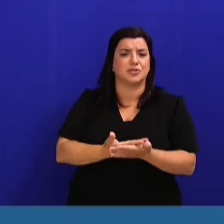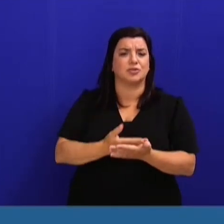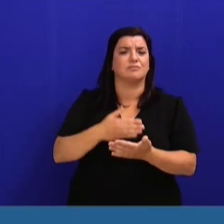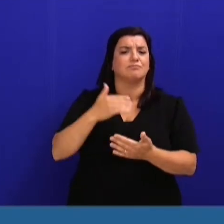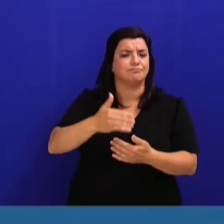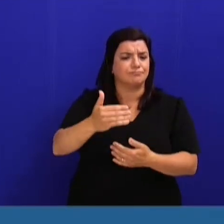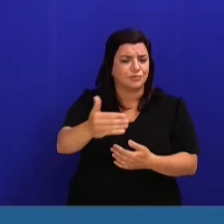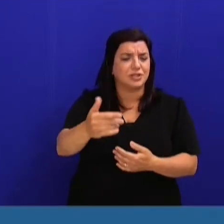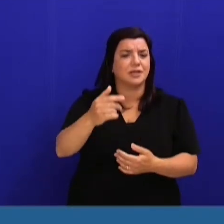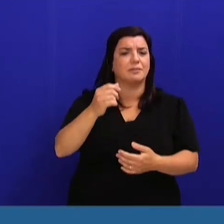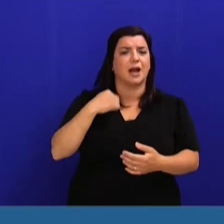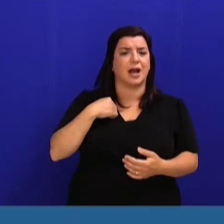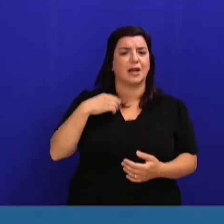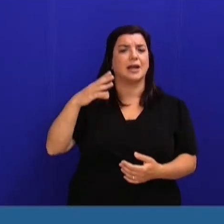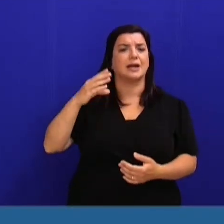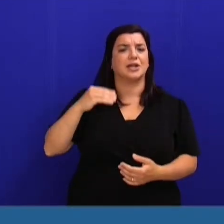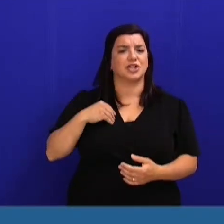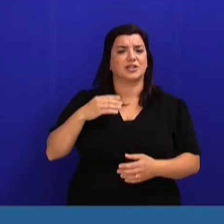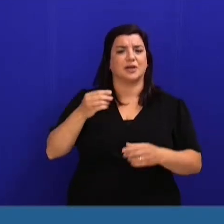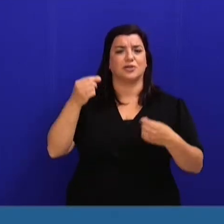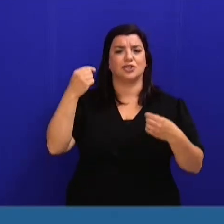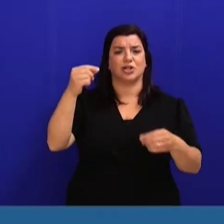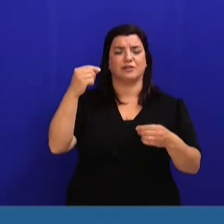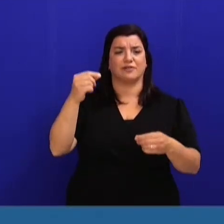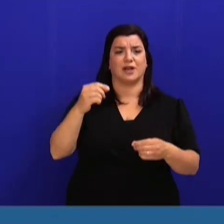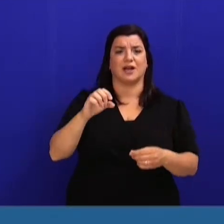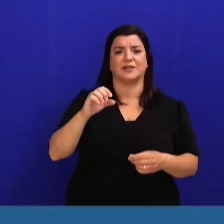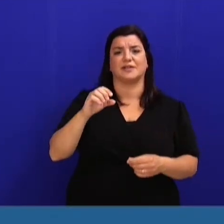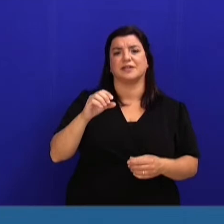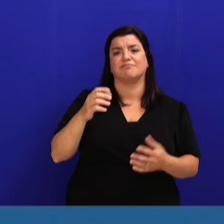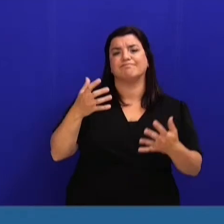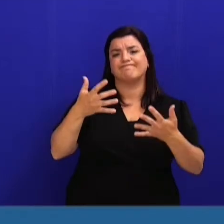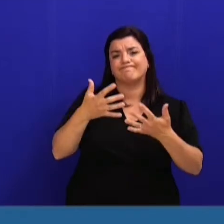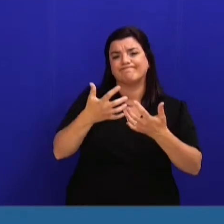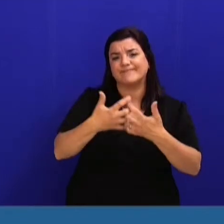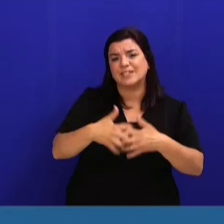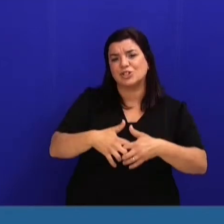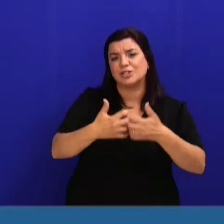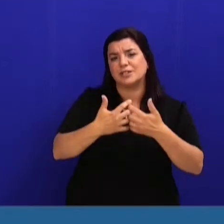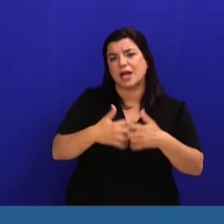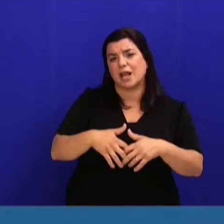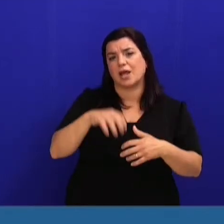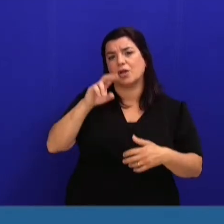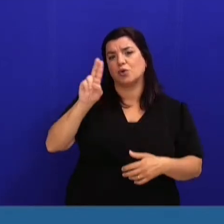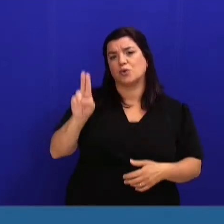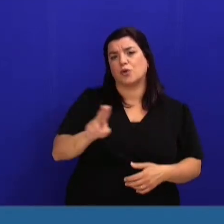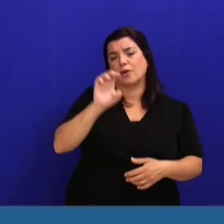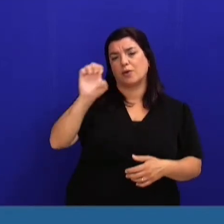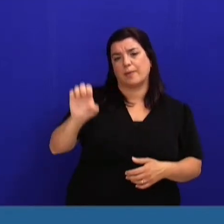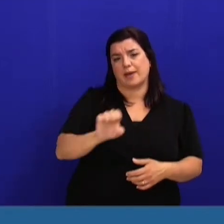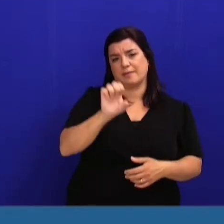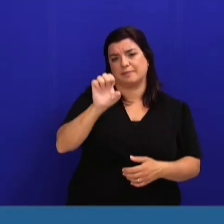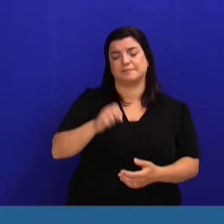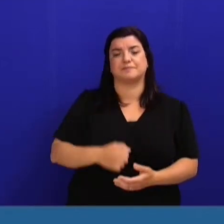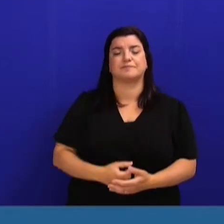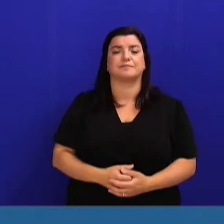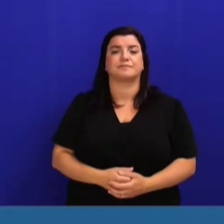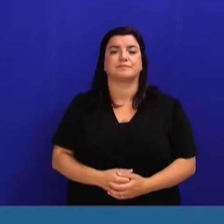narfu ċ-ċertifikati wkoll fuq id-digital framework li hemm tal-Unjoni Ewropea.